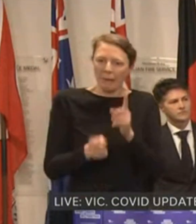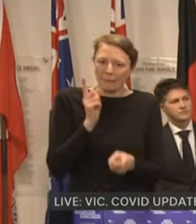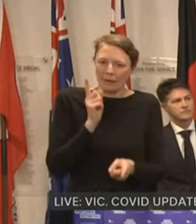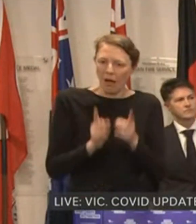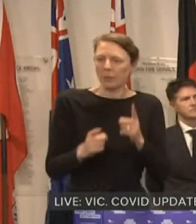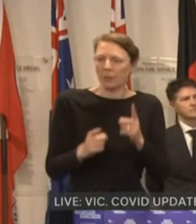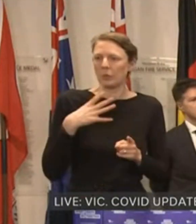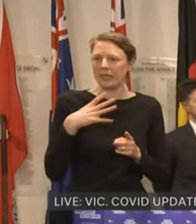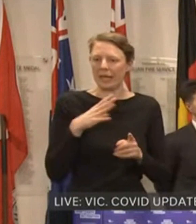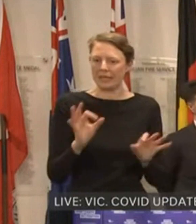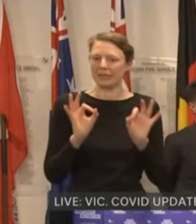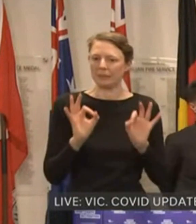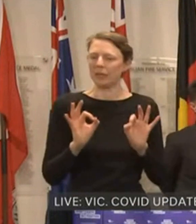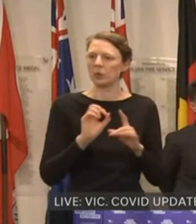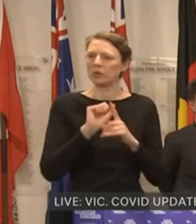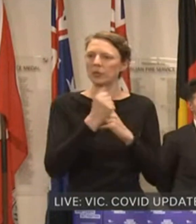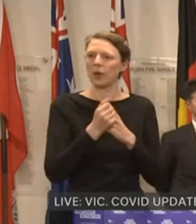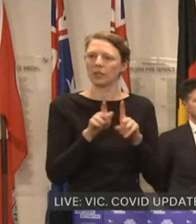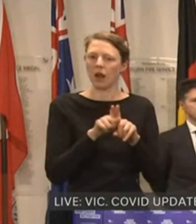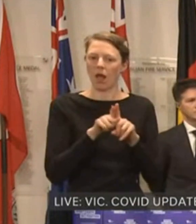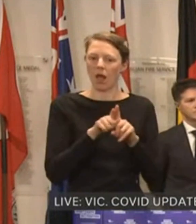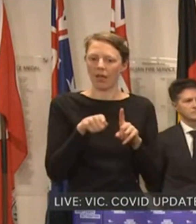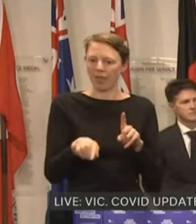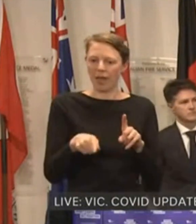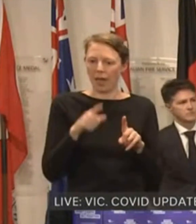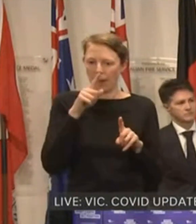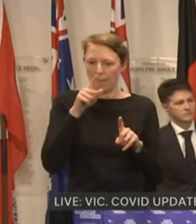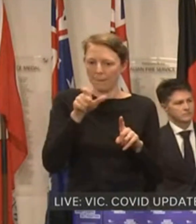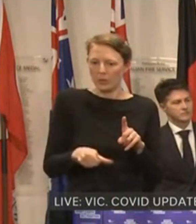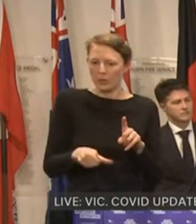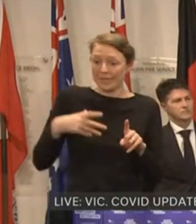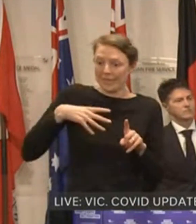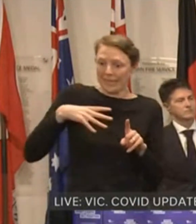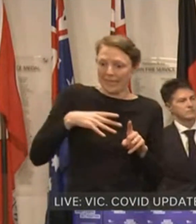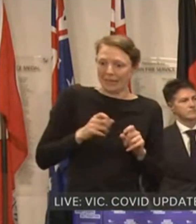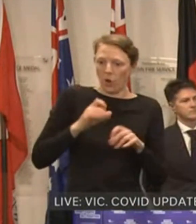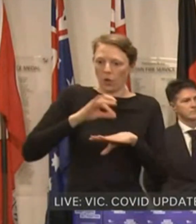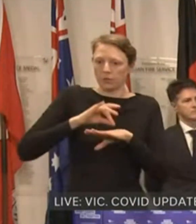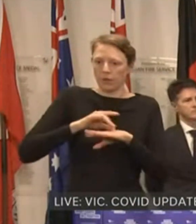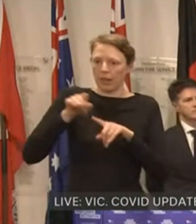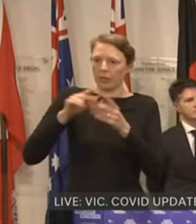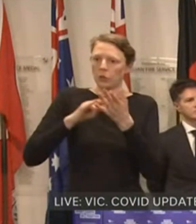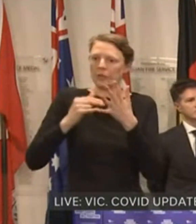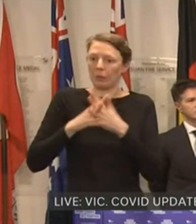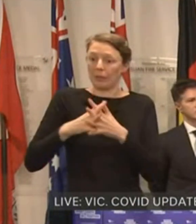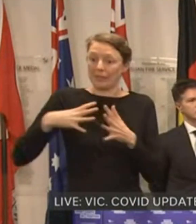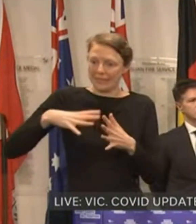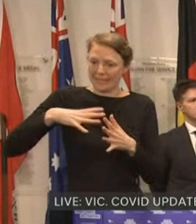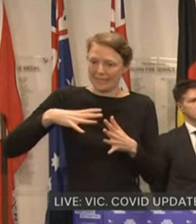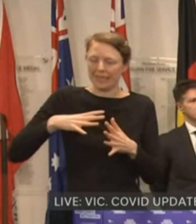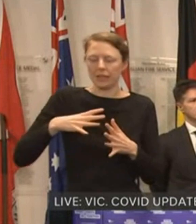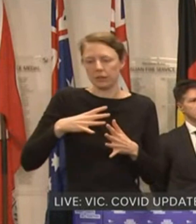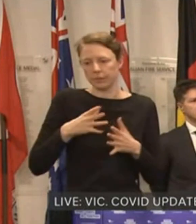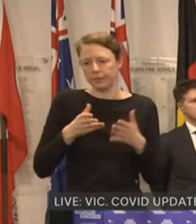to be trying to strengthen the permit system so it reduces to the absolute minimum to those critical workers that we need to keep the